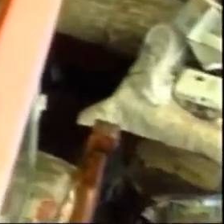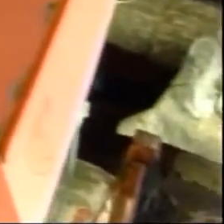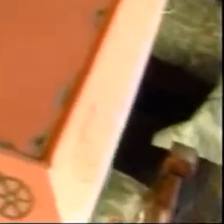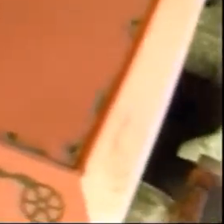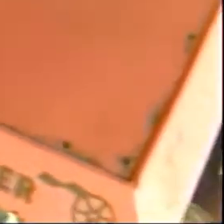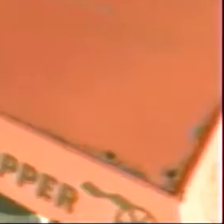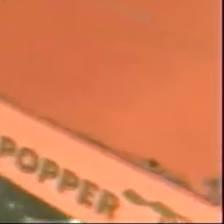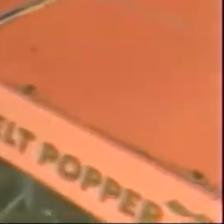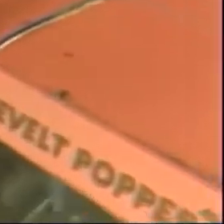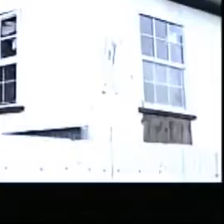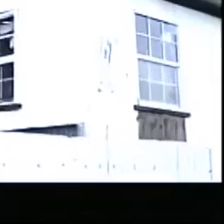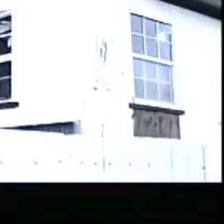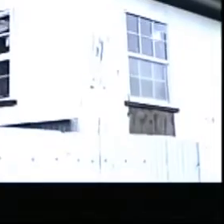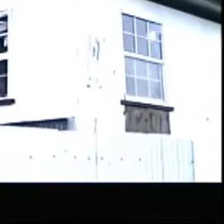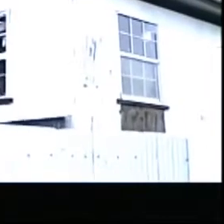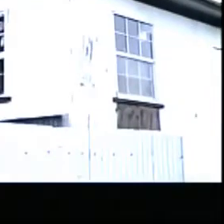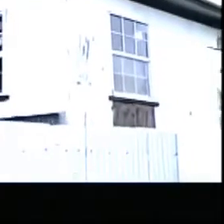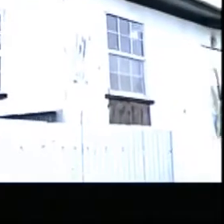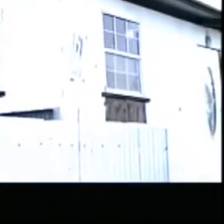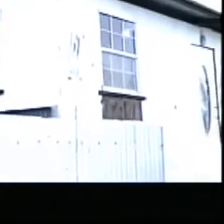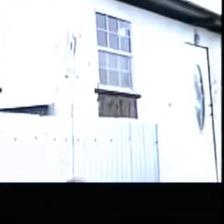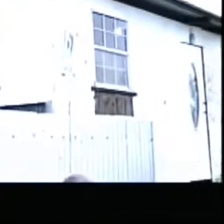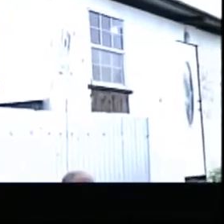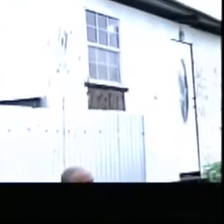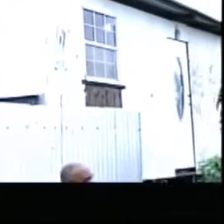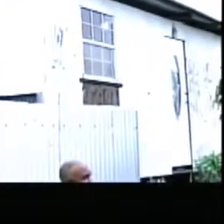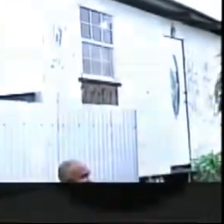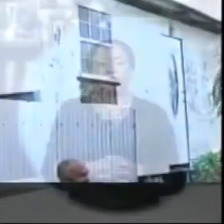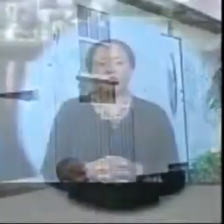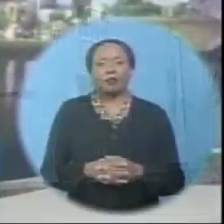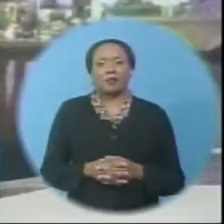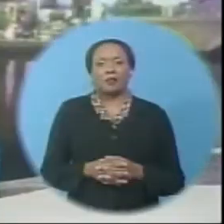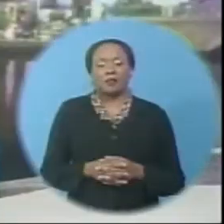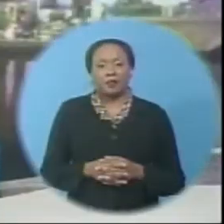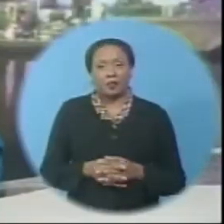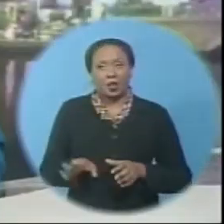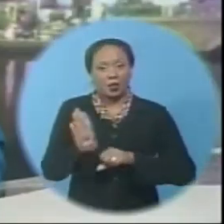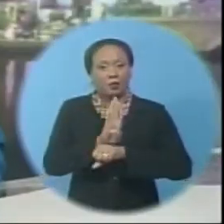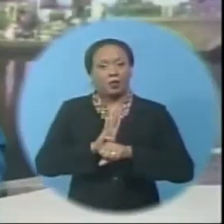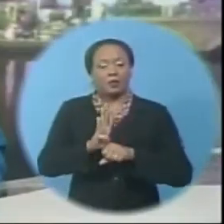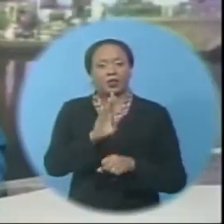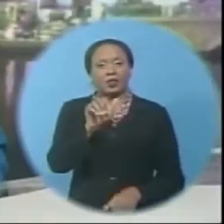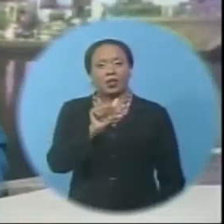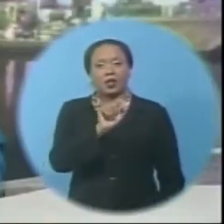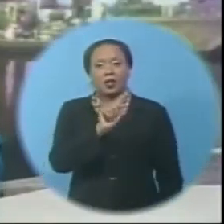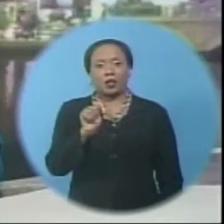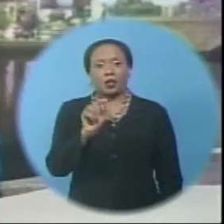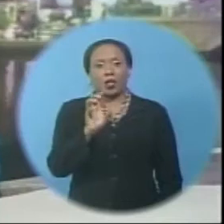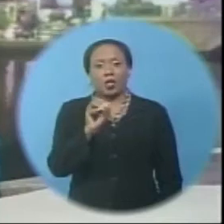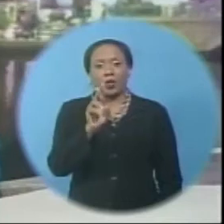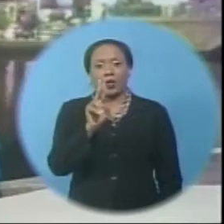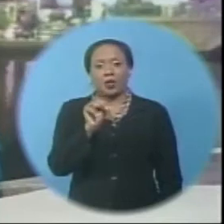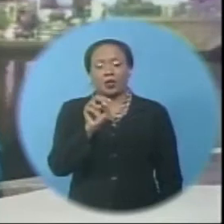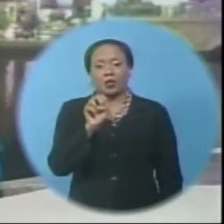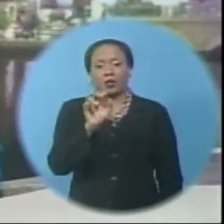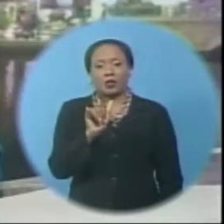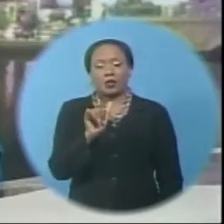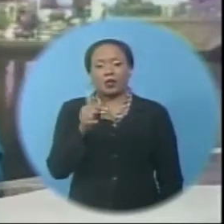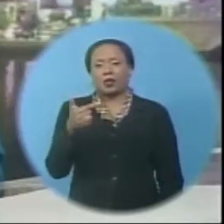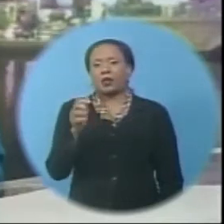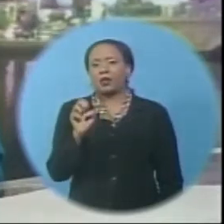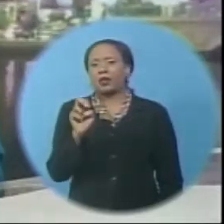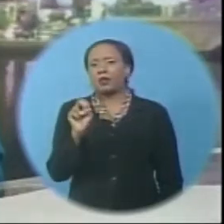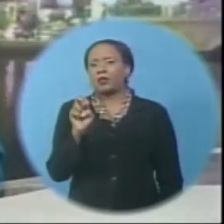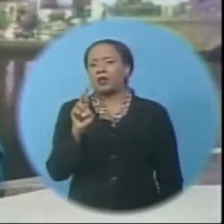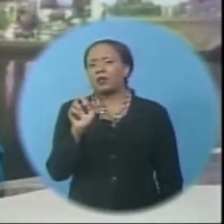Barbadians. Rianne Phillips, CBC News. Meantime, Attorney General Adriel Brathwaite said while the